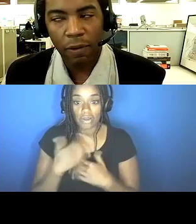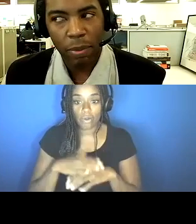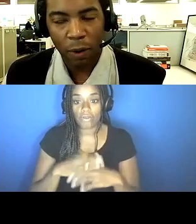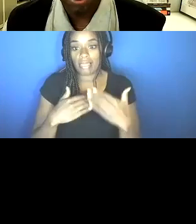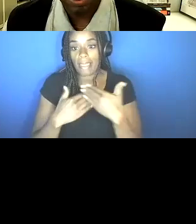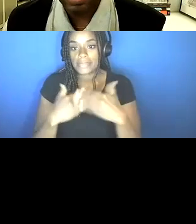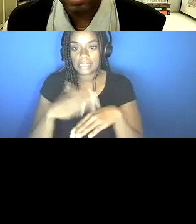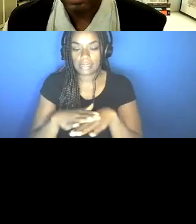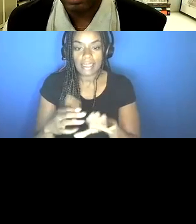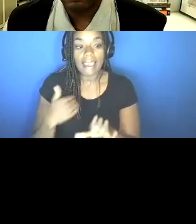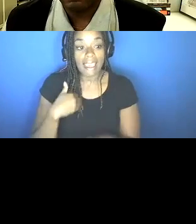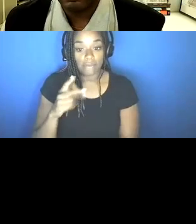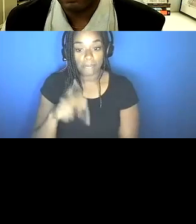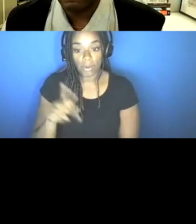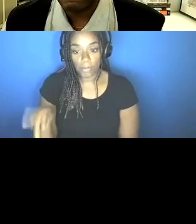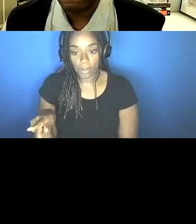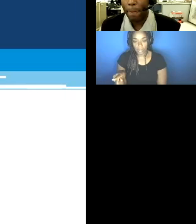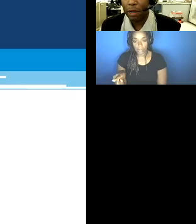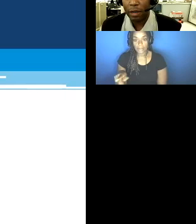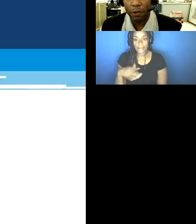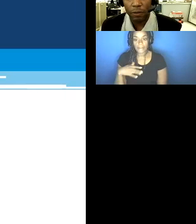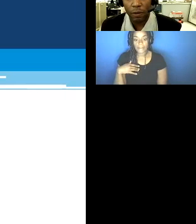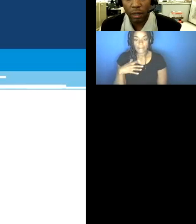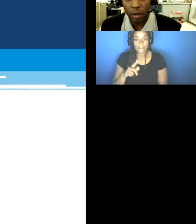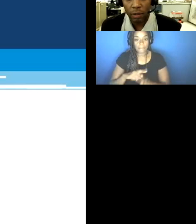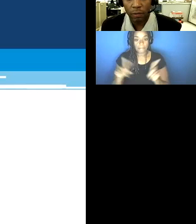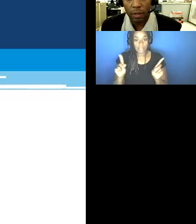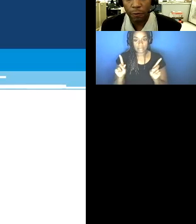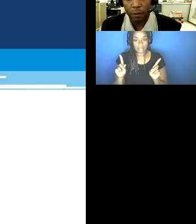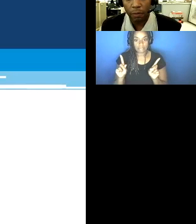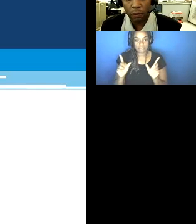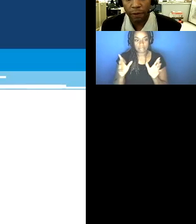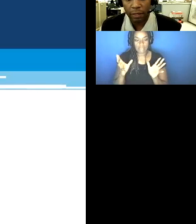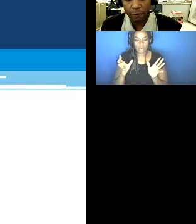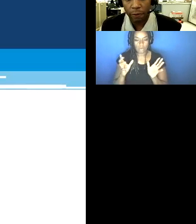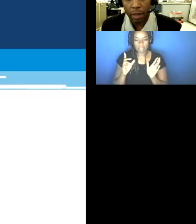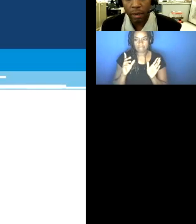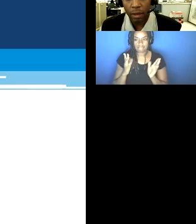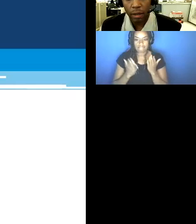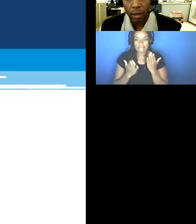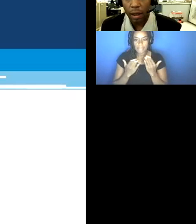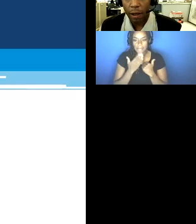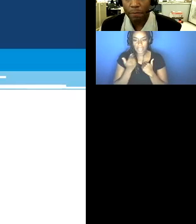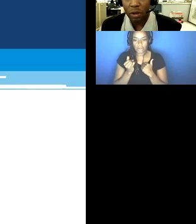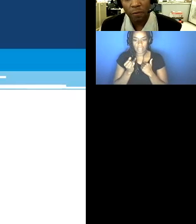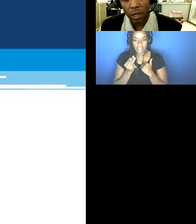I have a PowerPoint, but I definitely do want to kind of think will be most effective if we made it